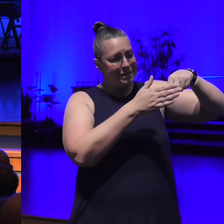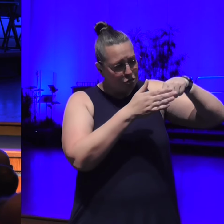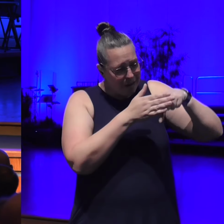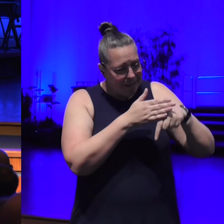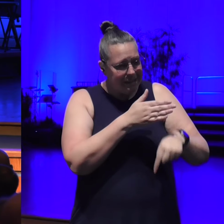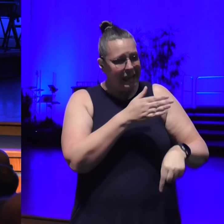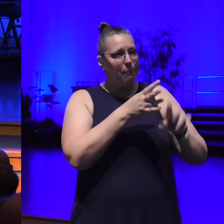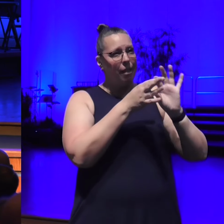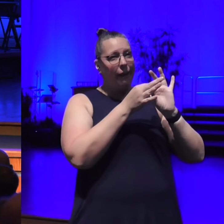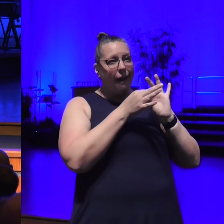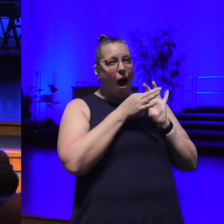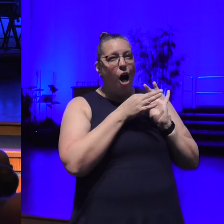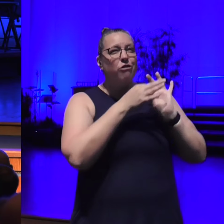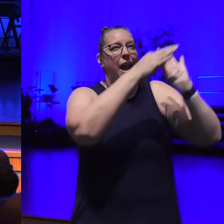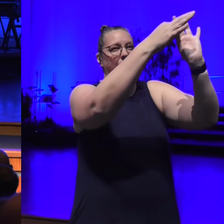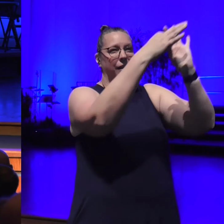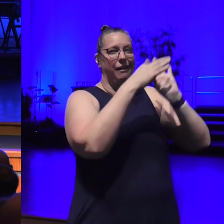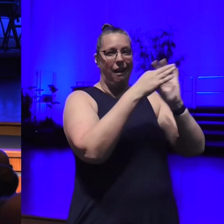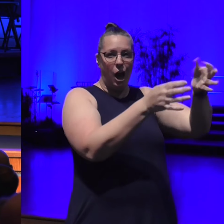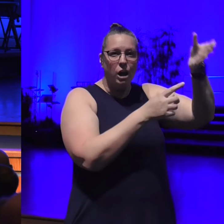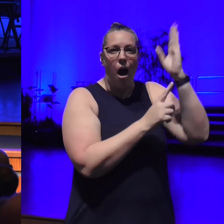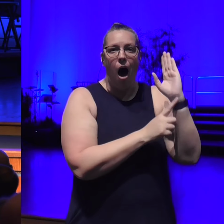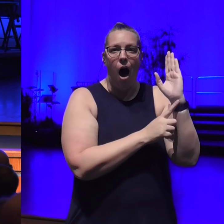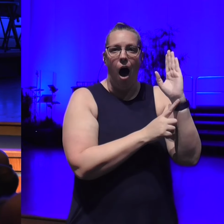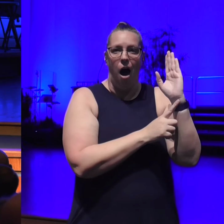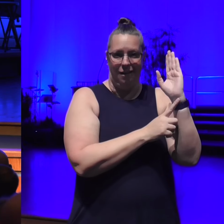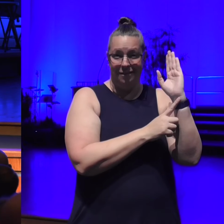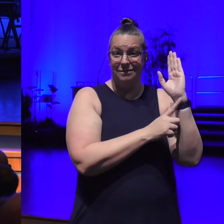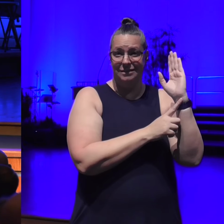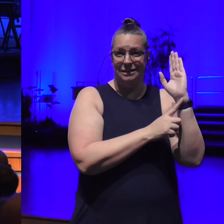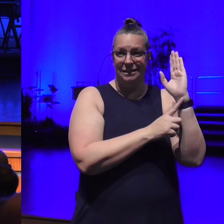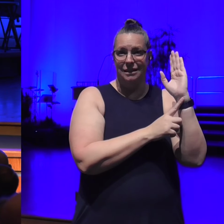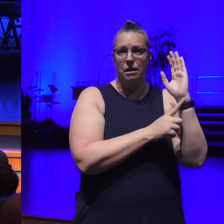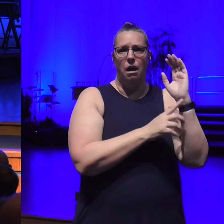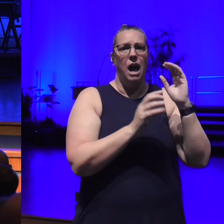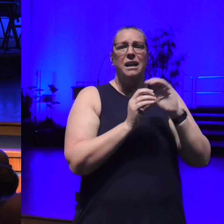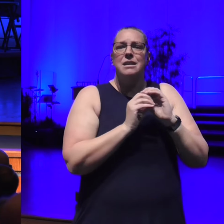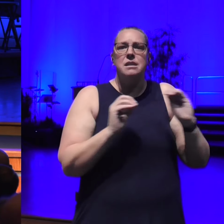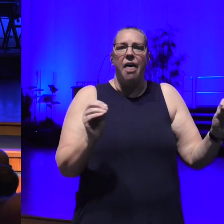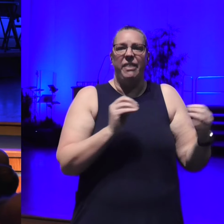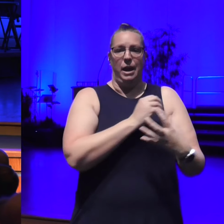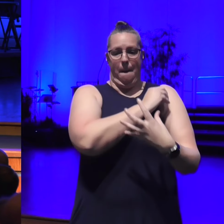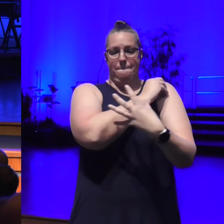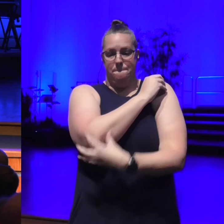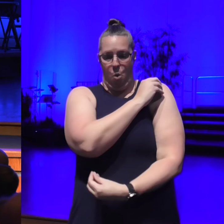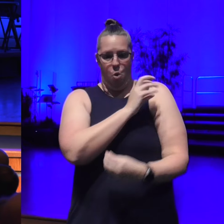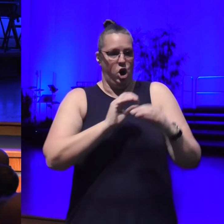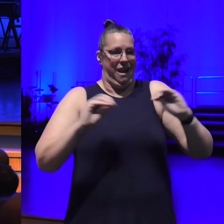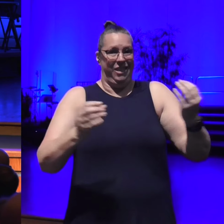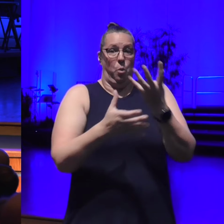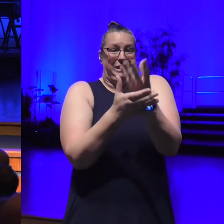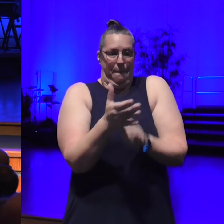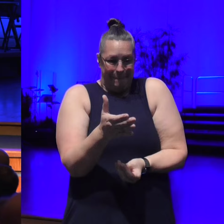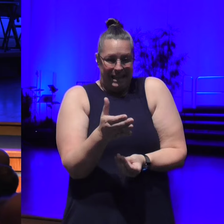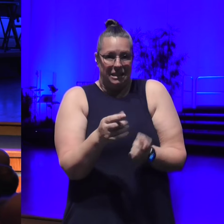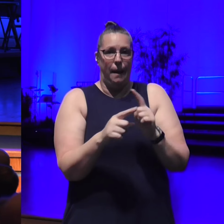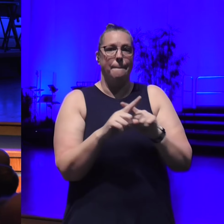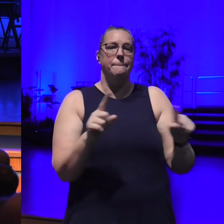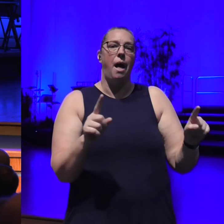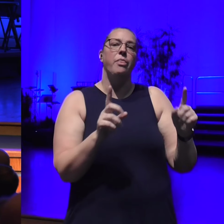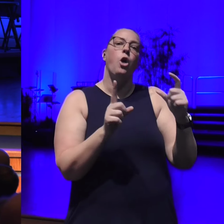devoted to God, almost saint-like. Nothing poor about them, nothing missing, but the term poor